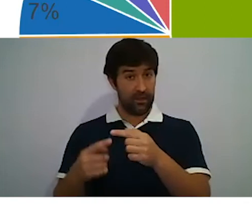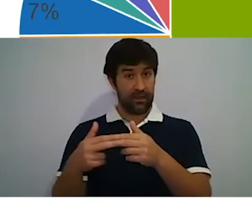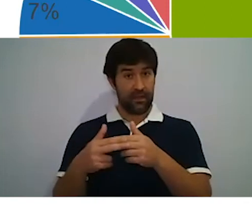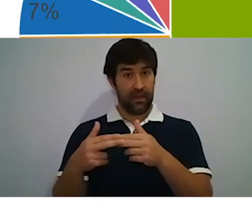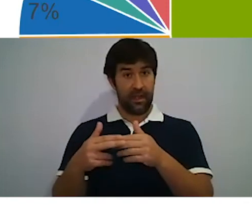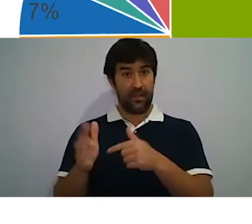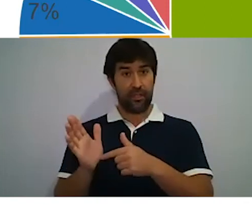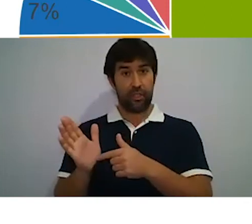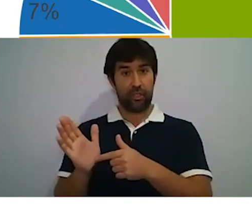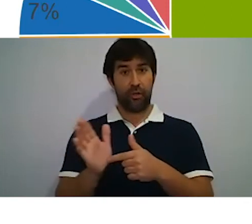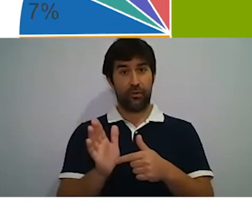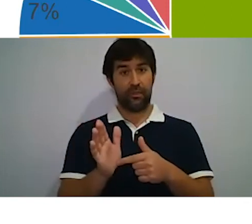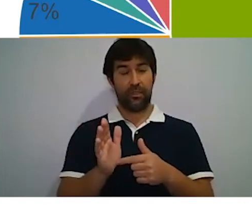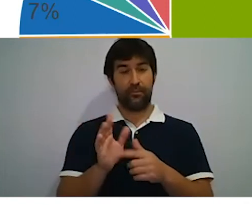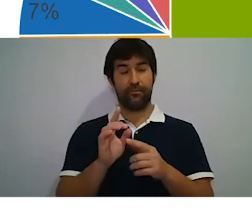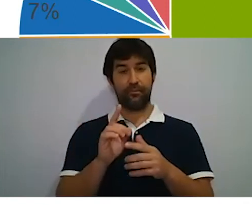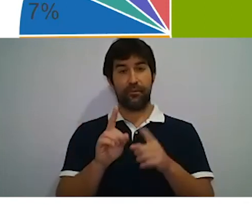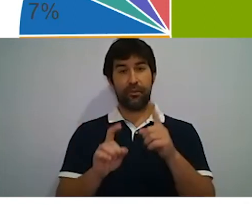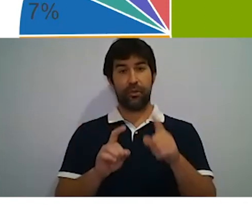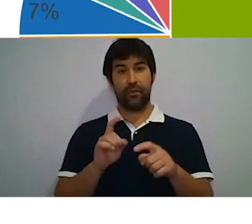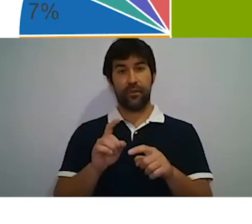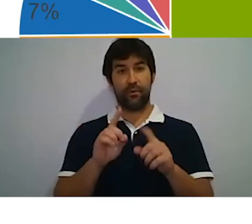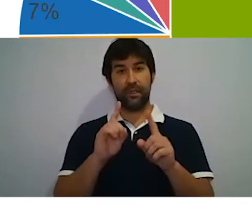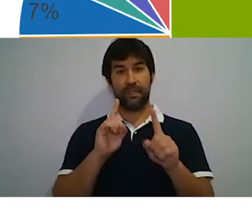I believe you're unmuted.